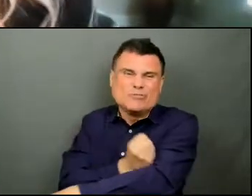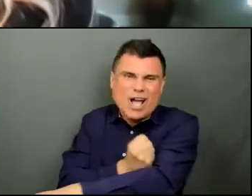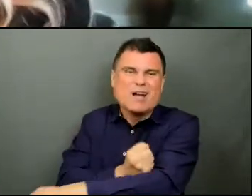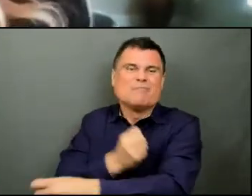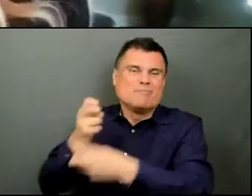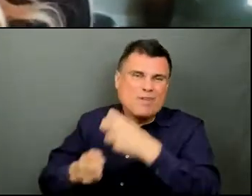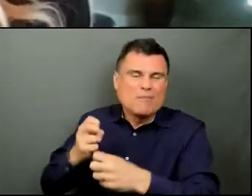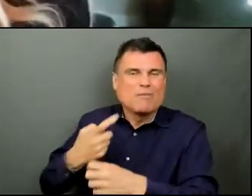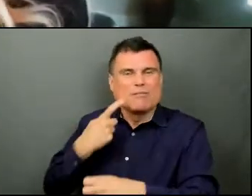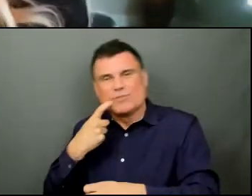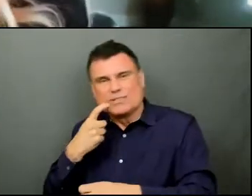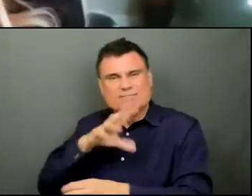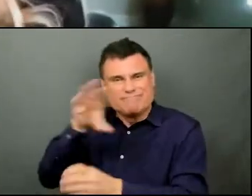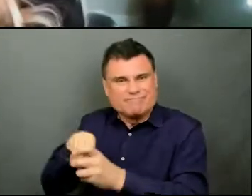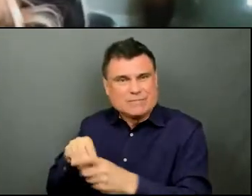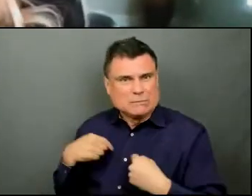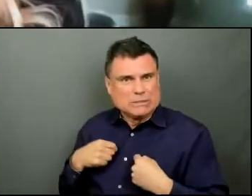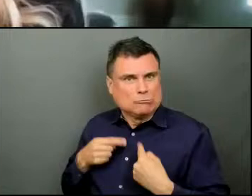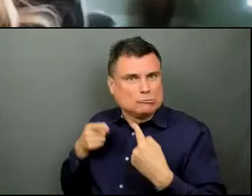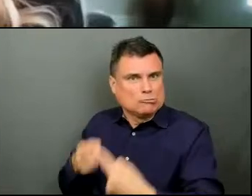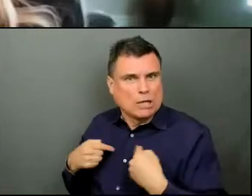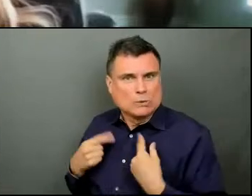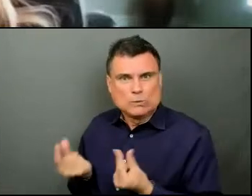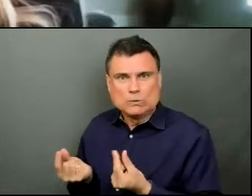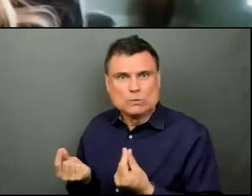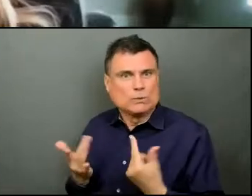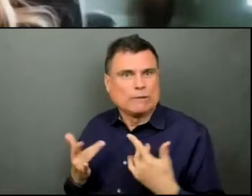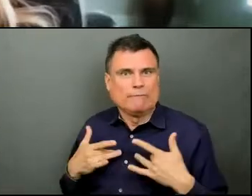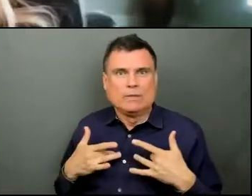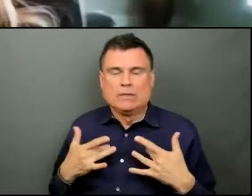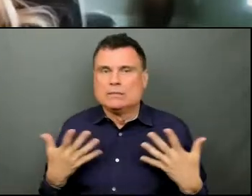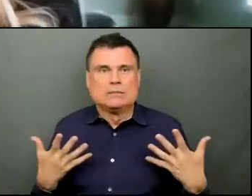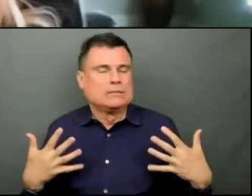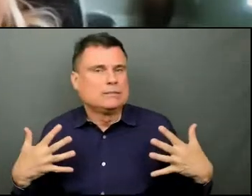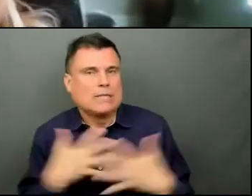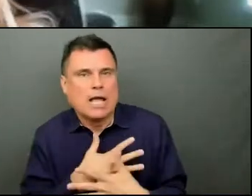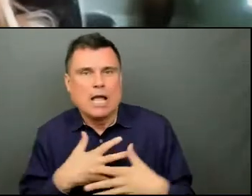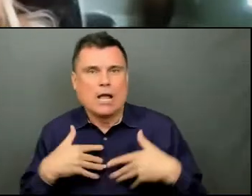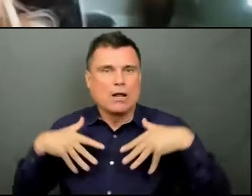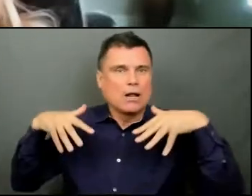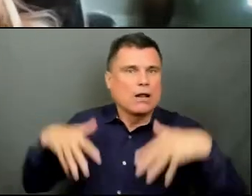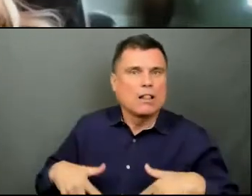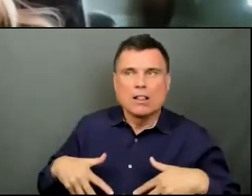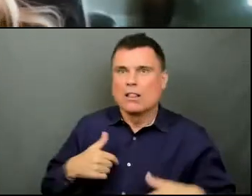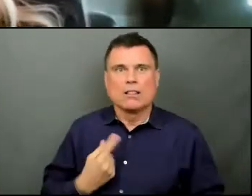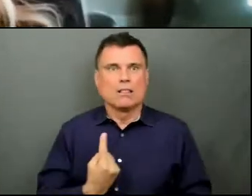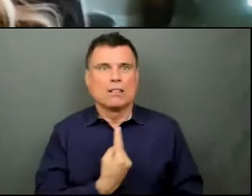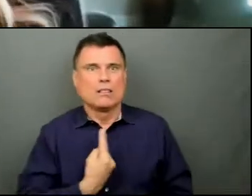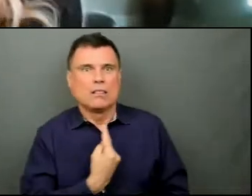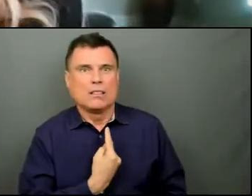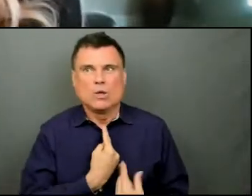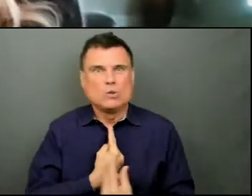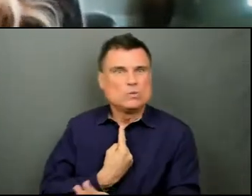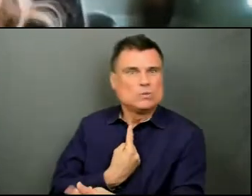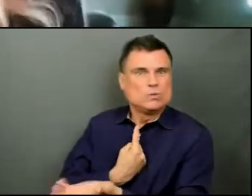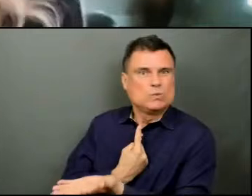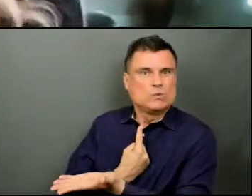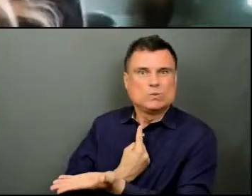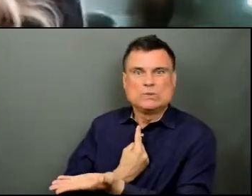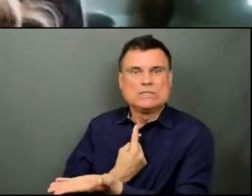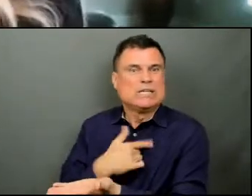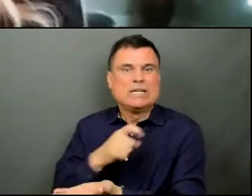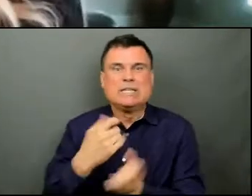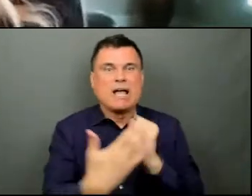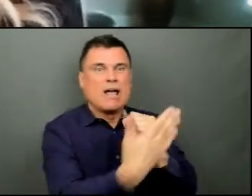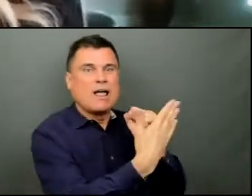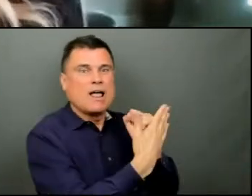felt alone, scared, and sometimes judged. Well-meaning friends and family tried to support me, but they